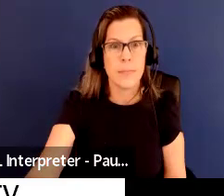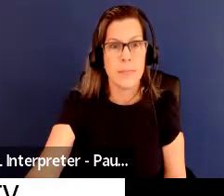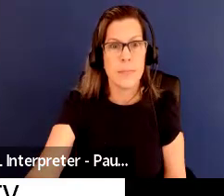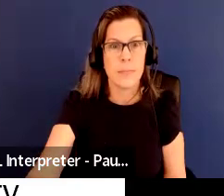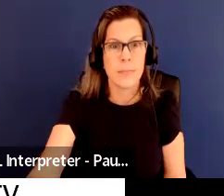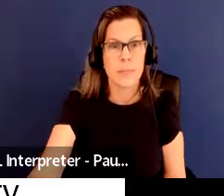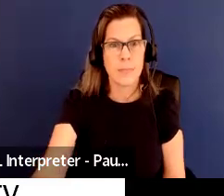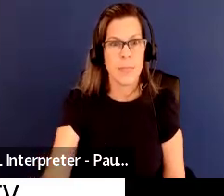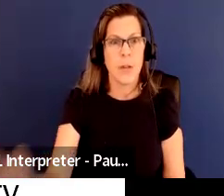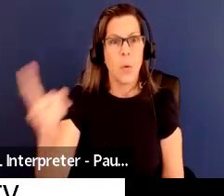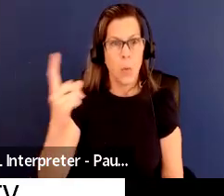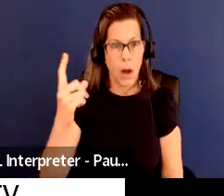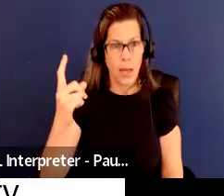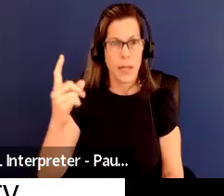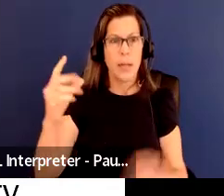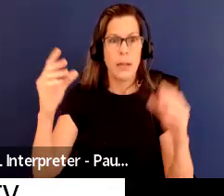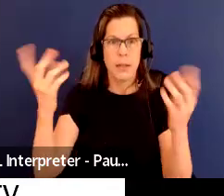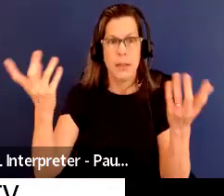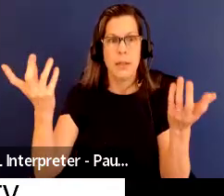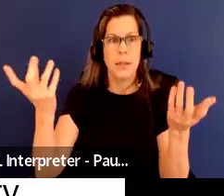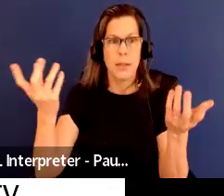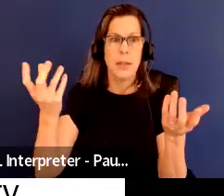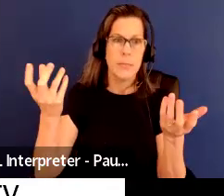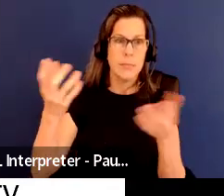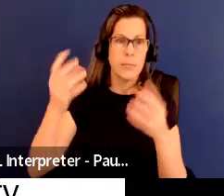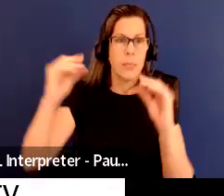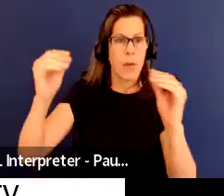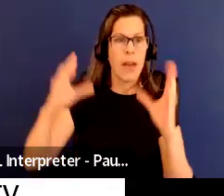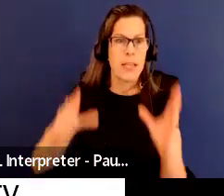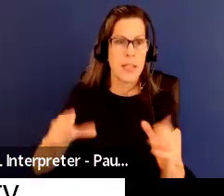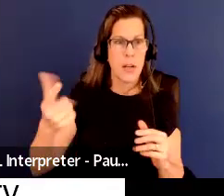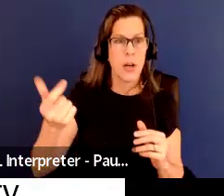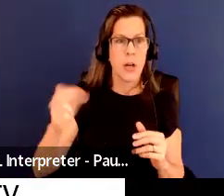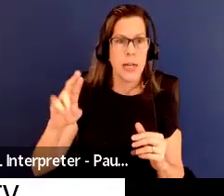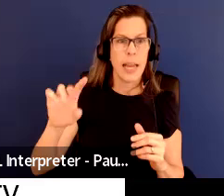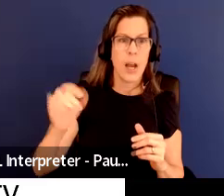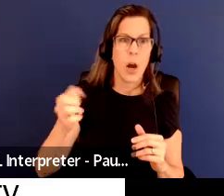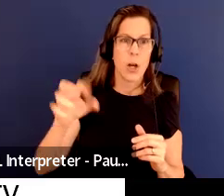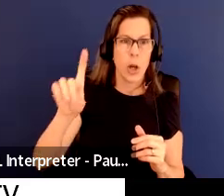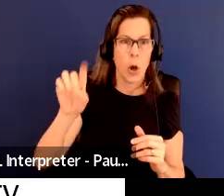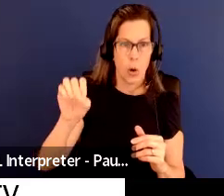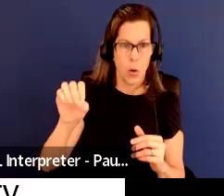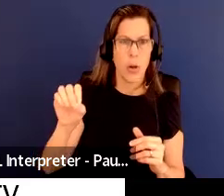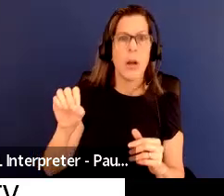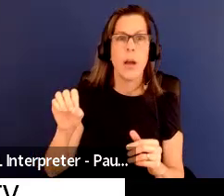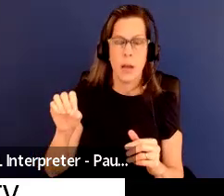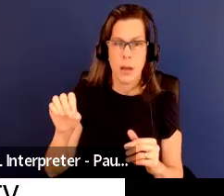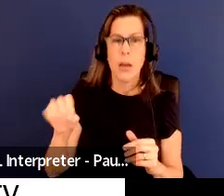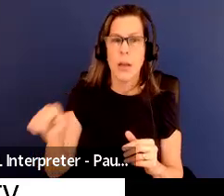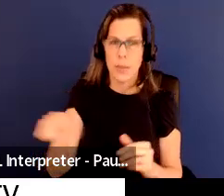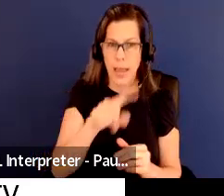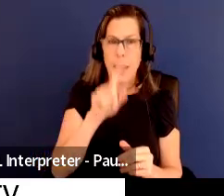says many of these workers who originally filled essential agricultural roles are aging out of the physically intensive